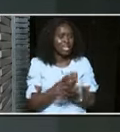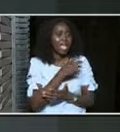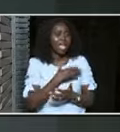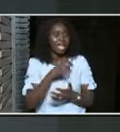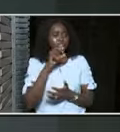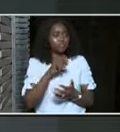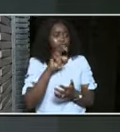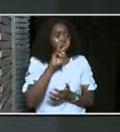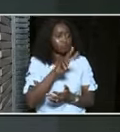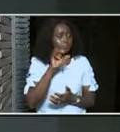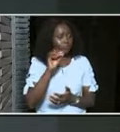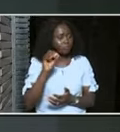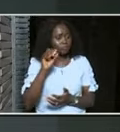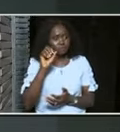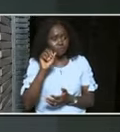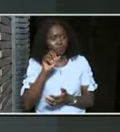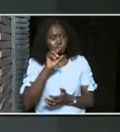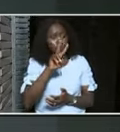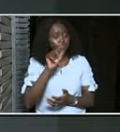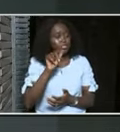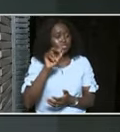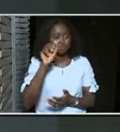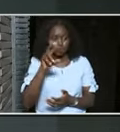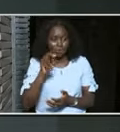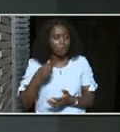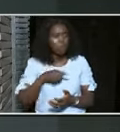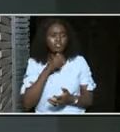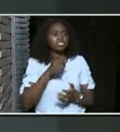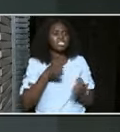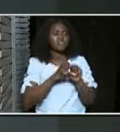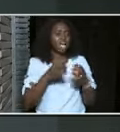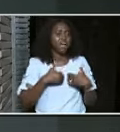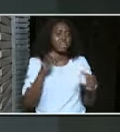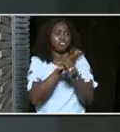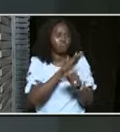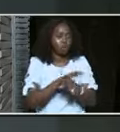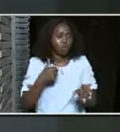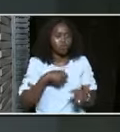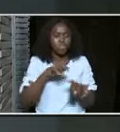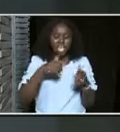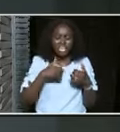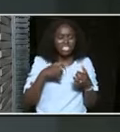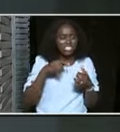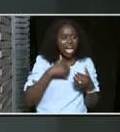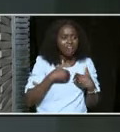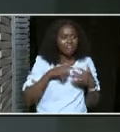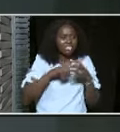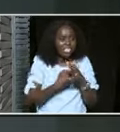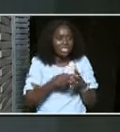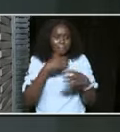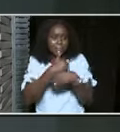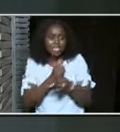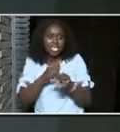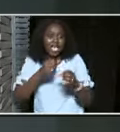2012, that's Northwest University. We are not even having enough. We had to be making announcements and announcements